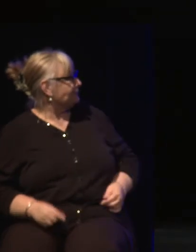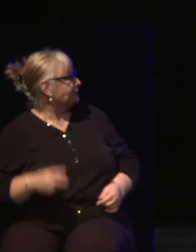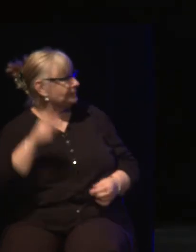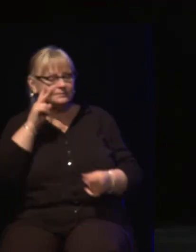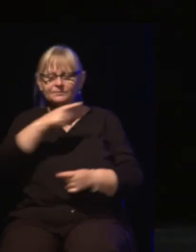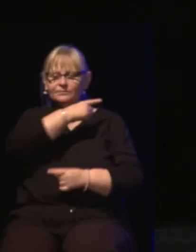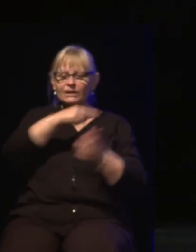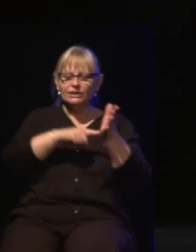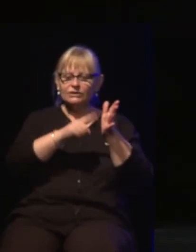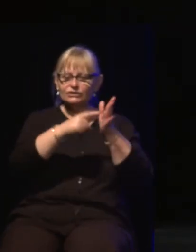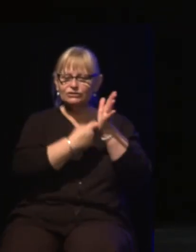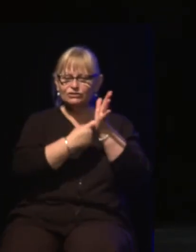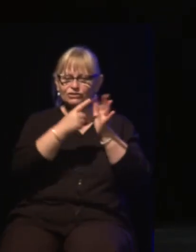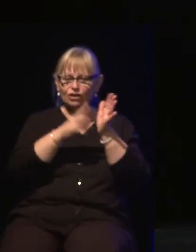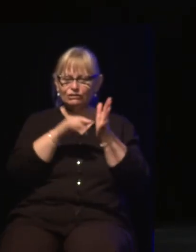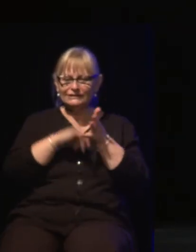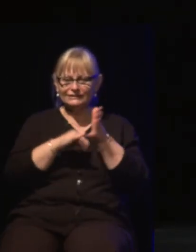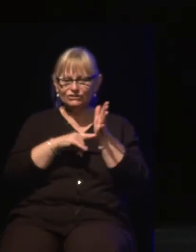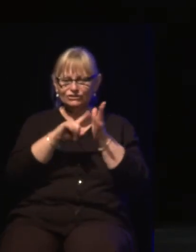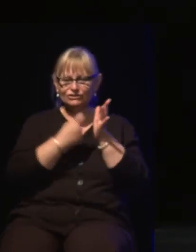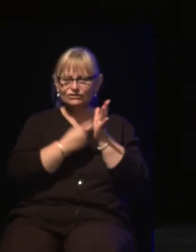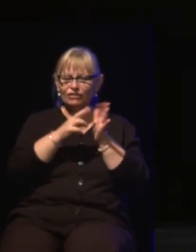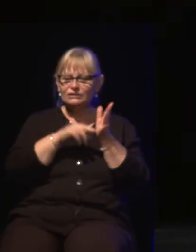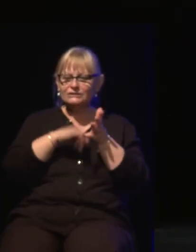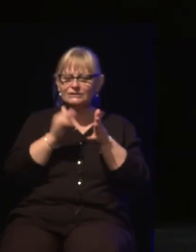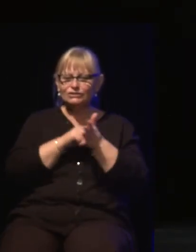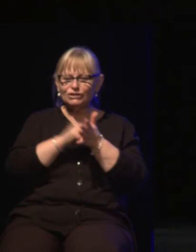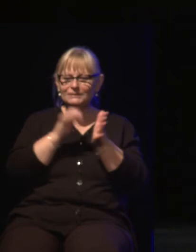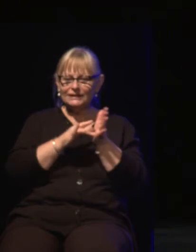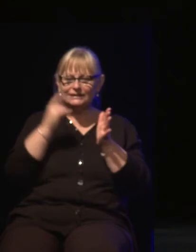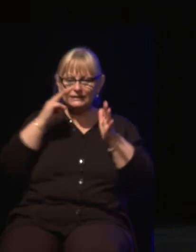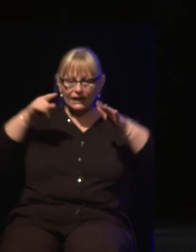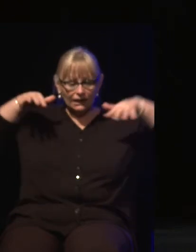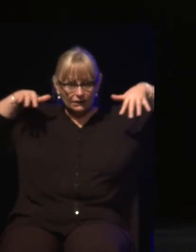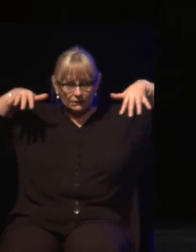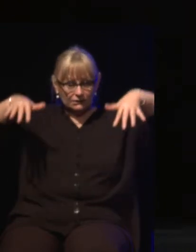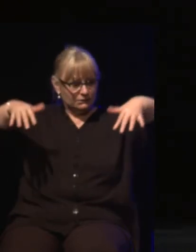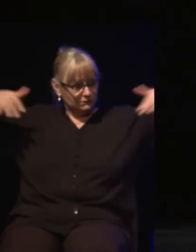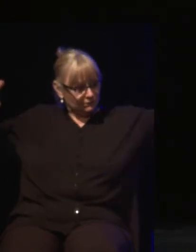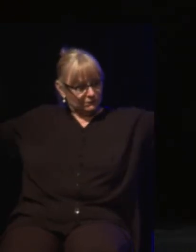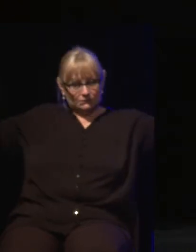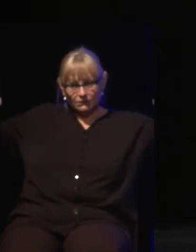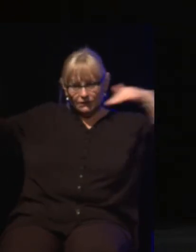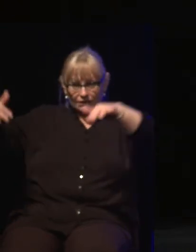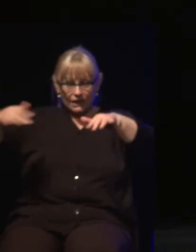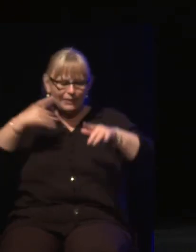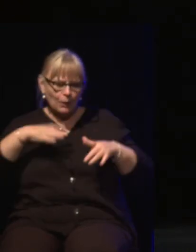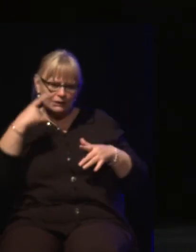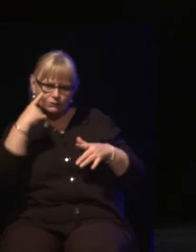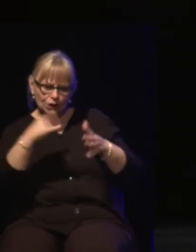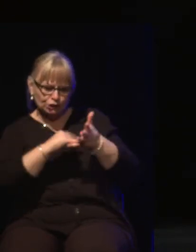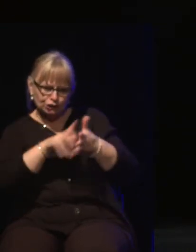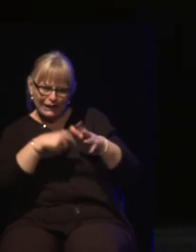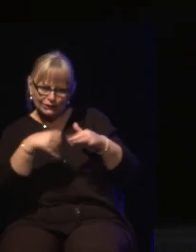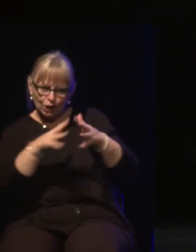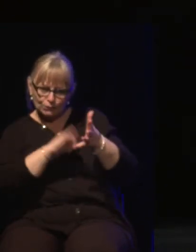the overhangs on this building. This is in Torrens. This is the shops in Torrens. See what the architect did is they were thinking about the shadows when they did it and the pattern